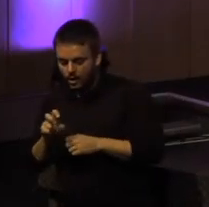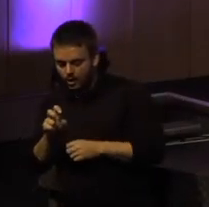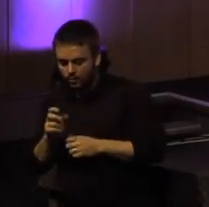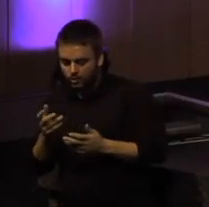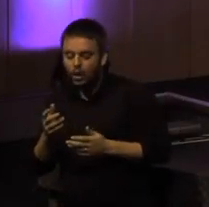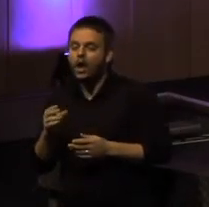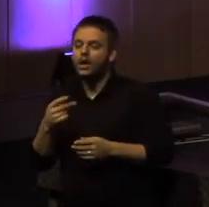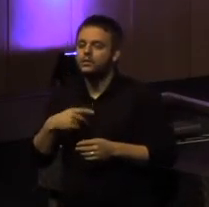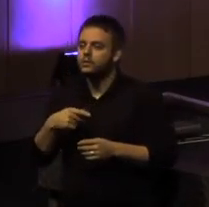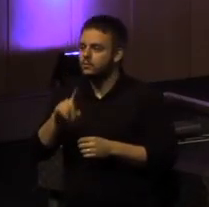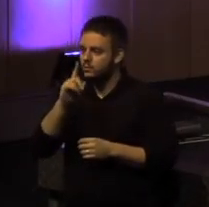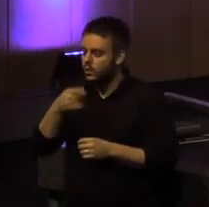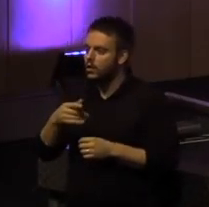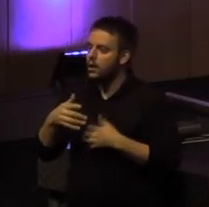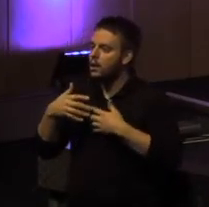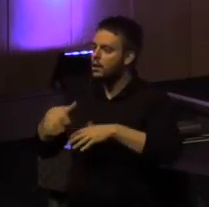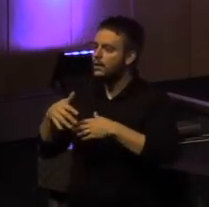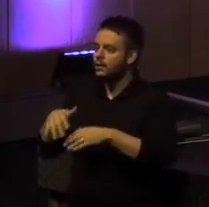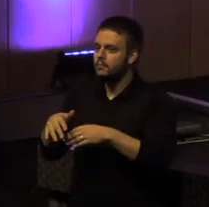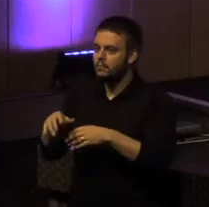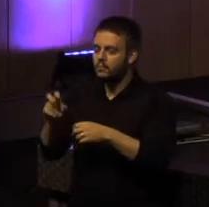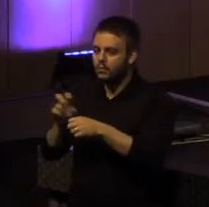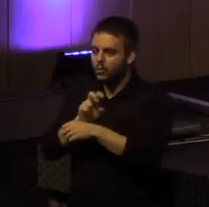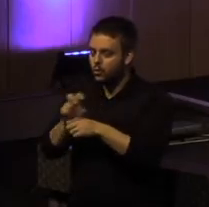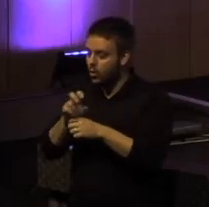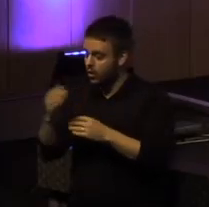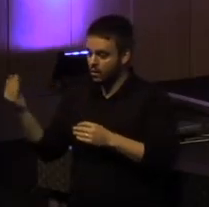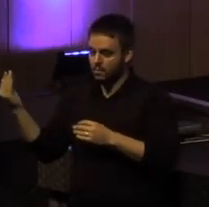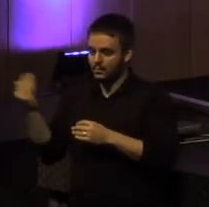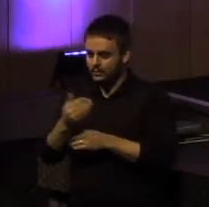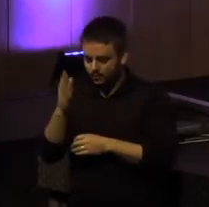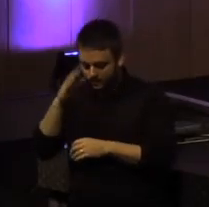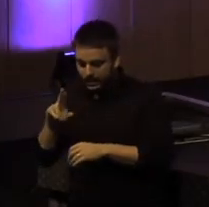articles, links to the articles, etc., to keep this up to date.